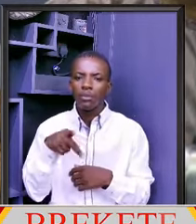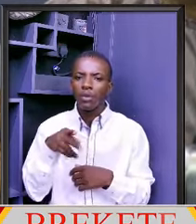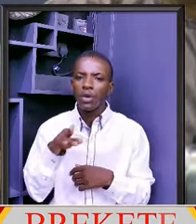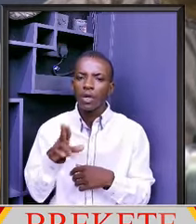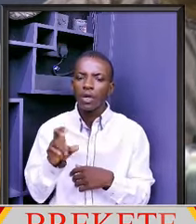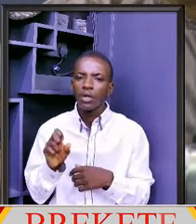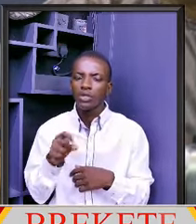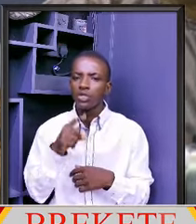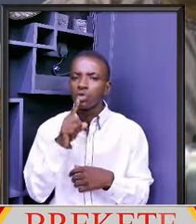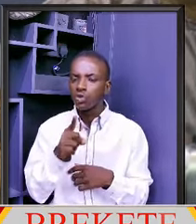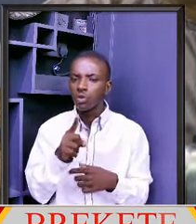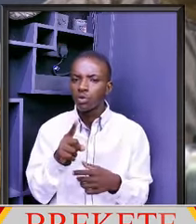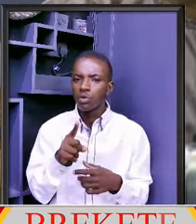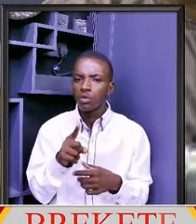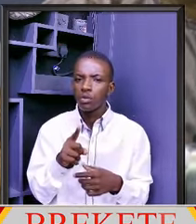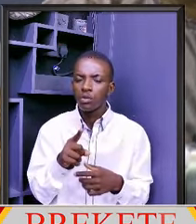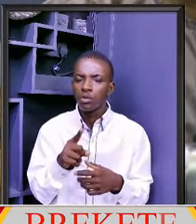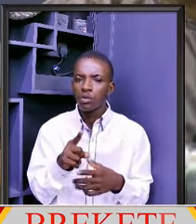Pius, I assure you,